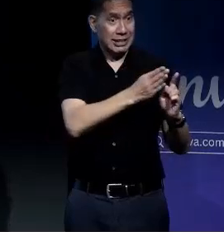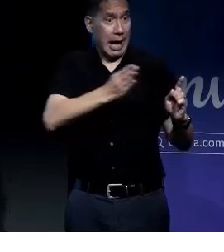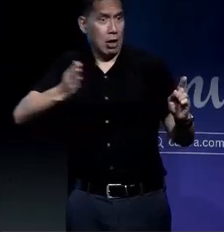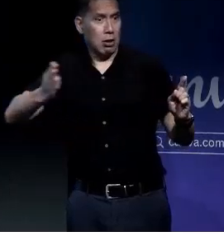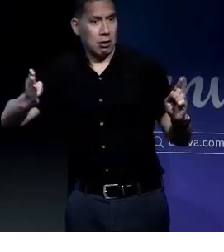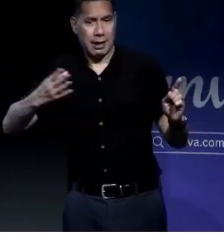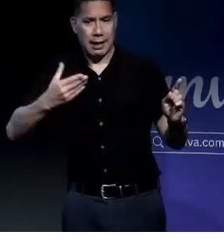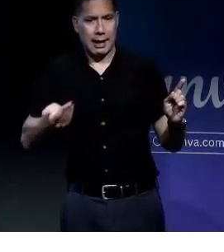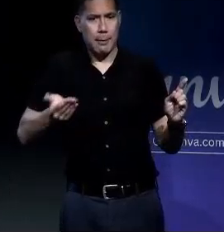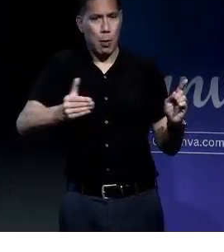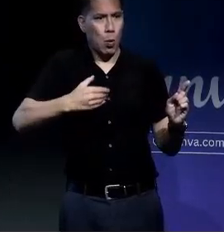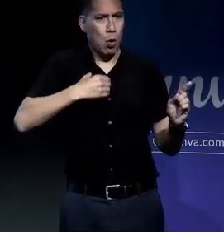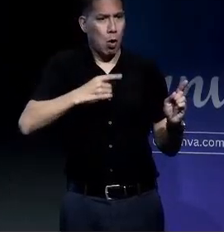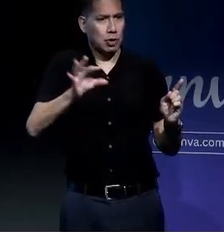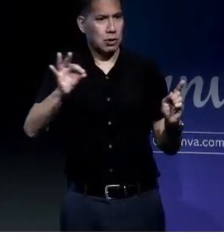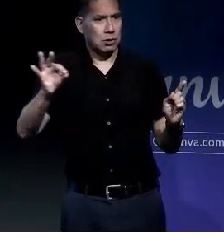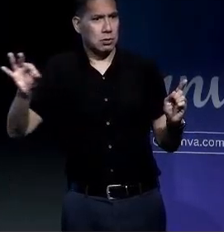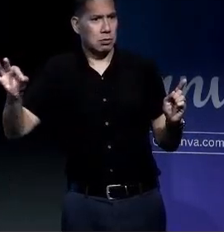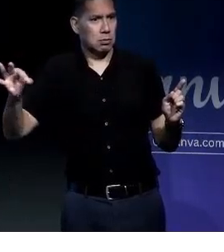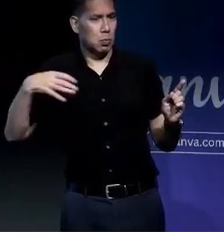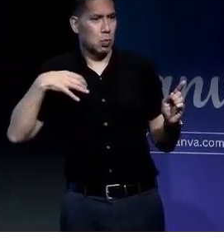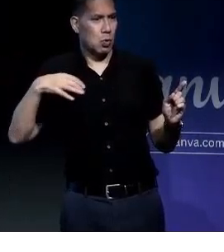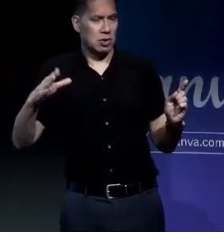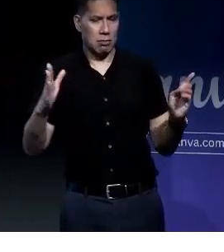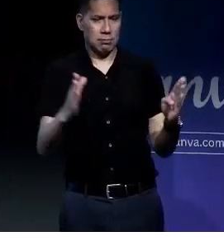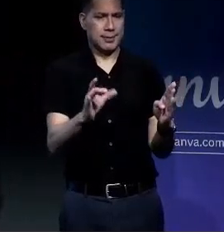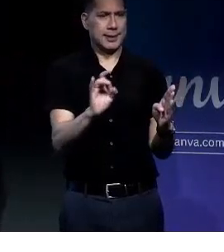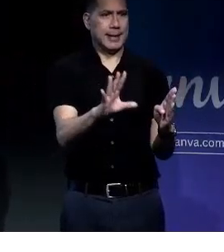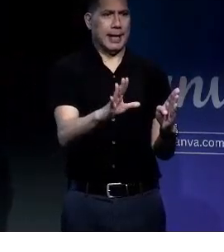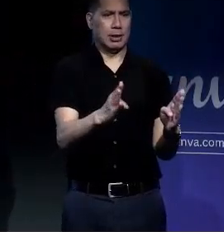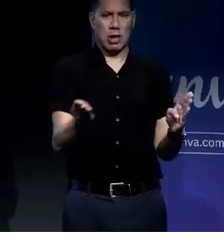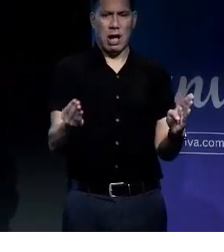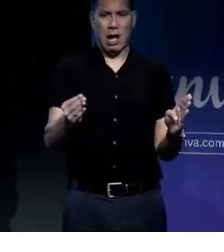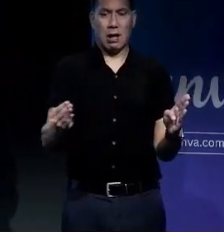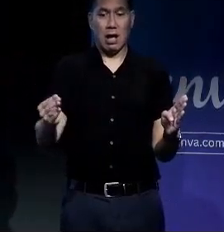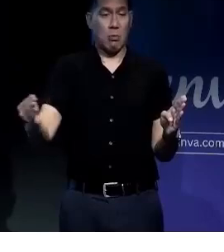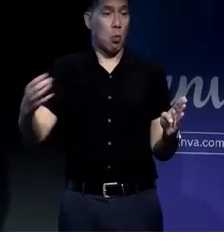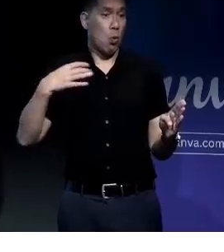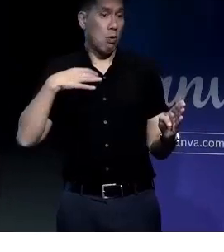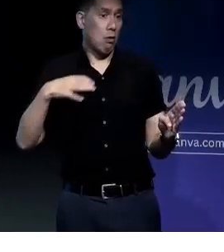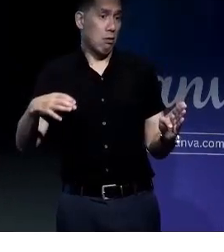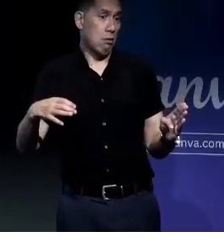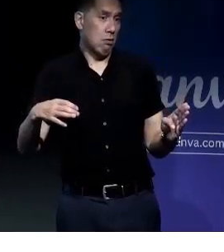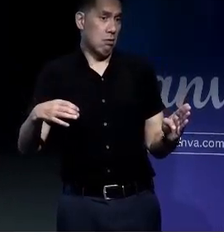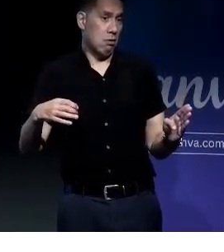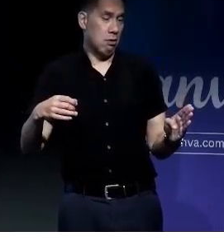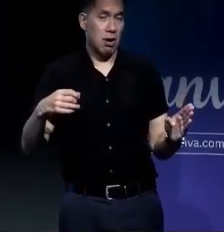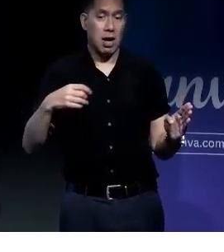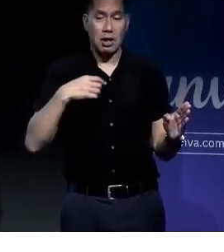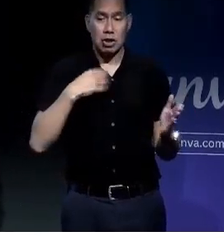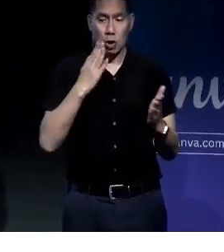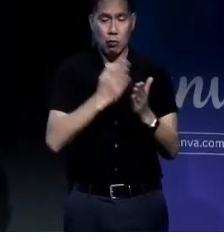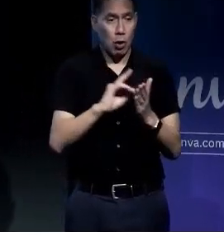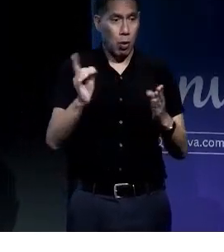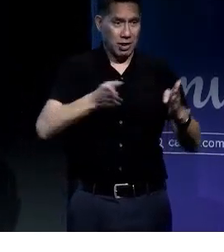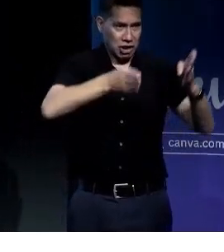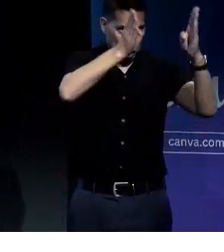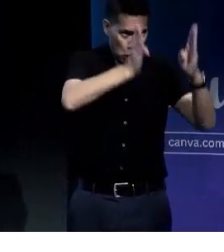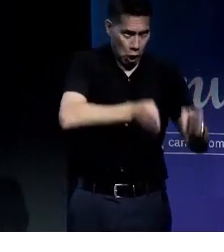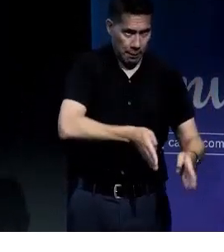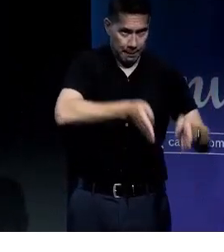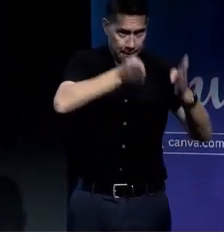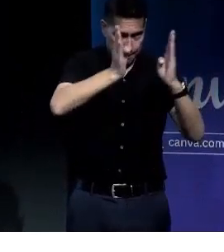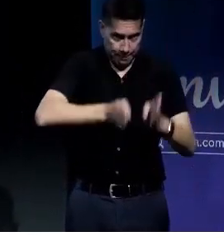more options for choosing, your main colours, your highlights. But the main thing is I just run down those columns.